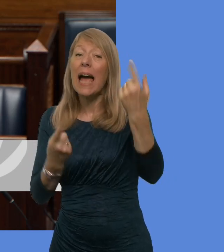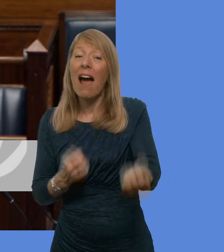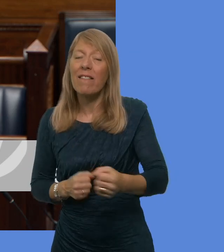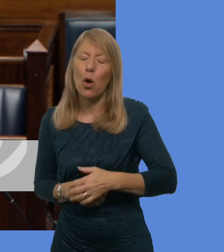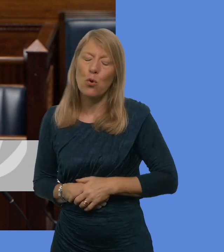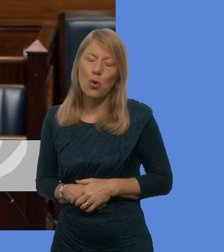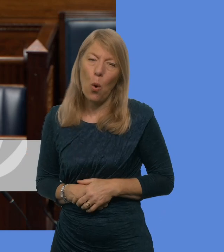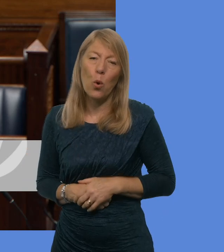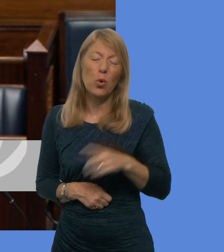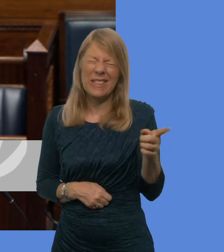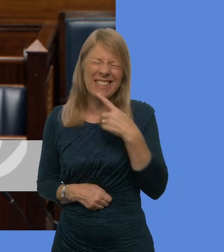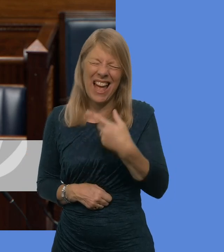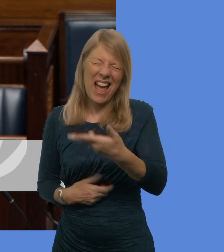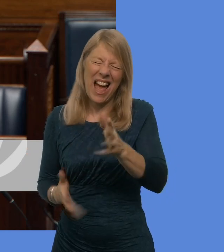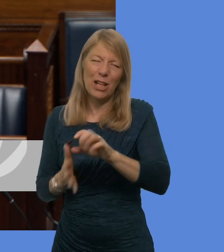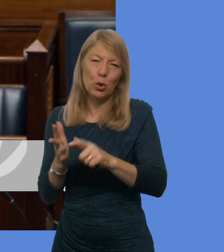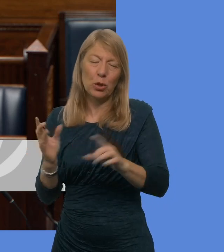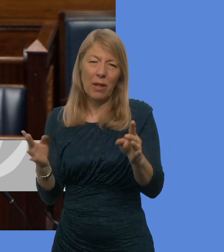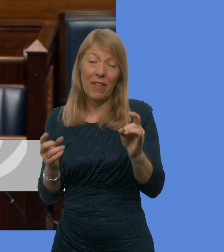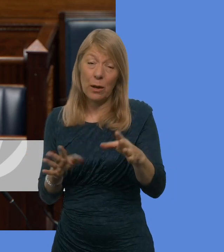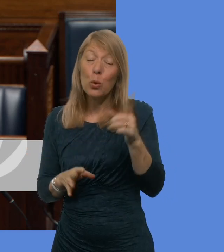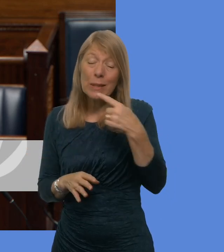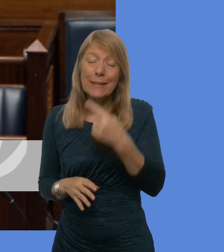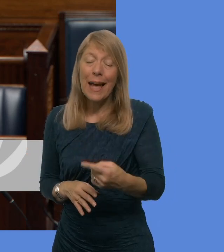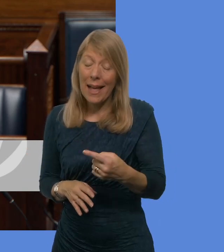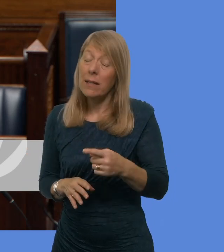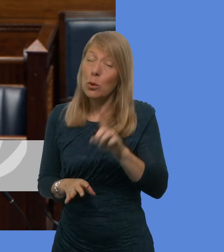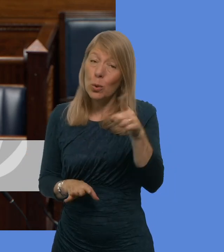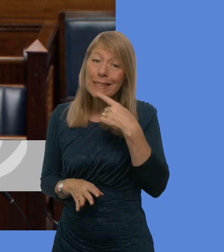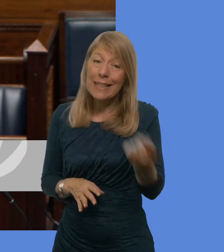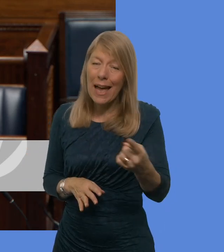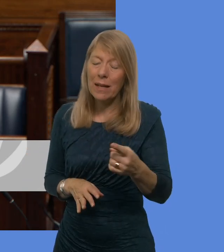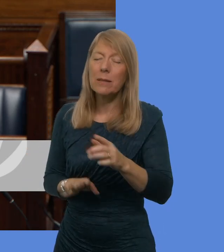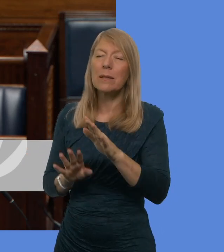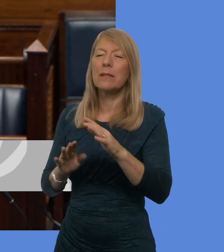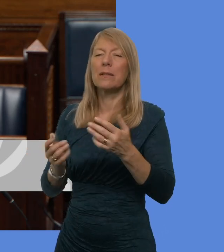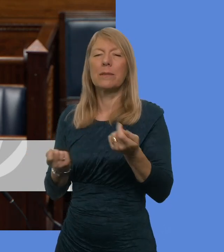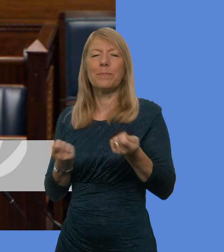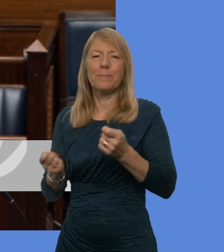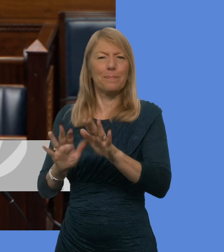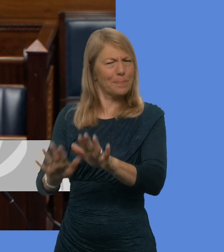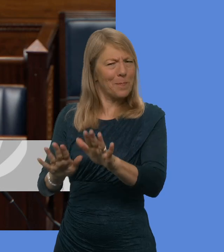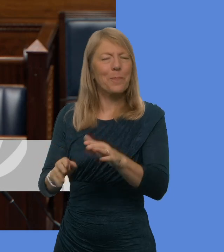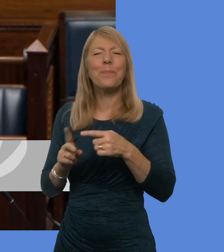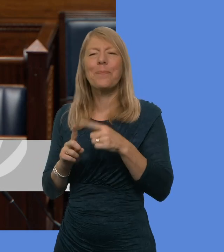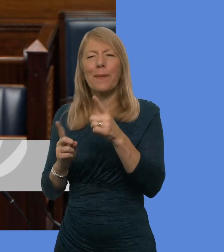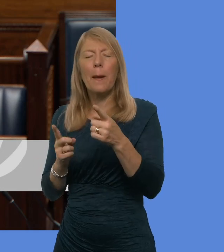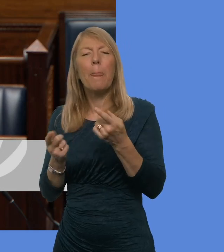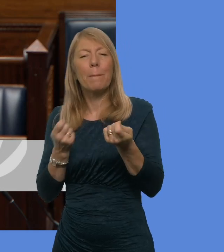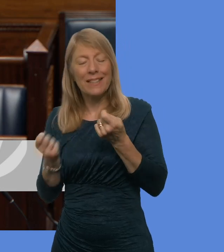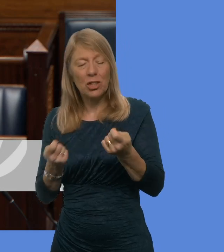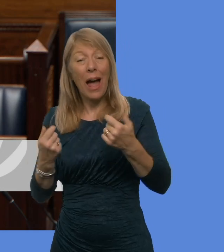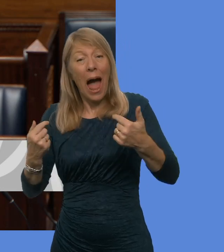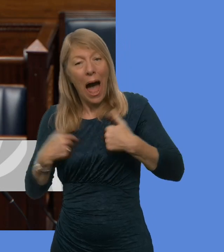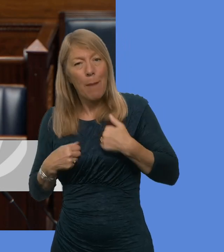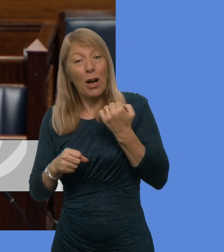You think you can run a government department through headlines? Yes, through the chair, Mr. Minister. You have to be able to run a government department through